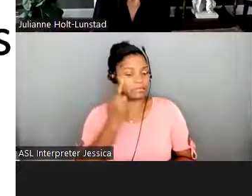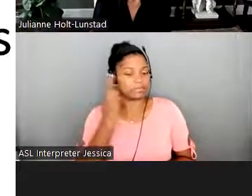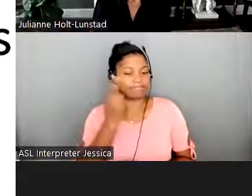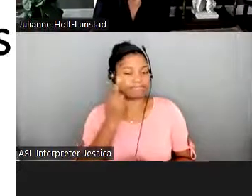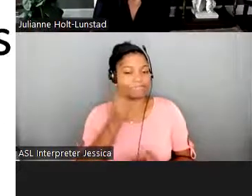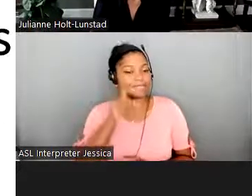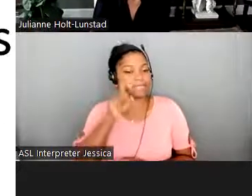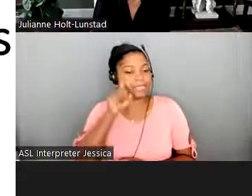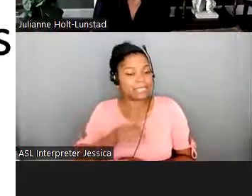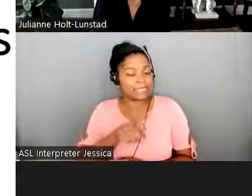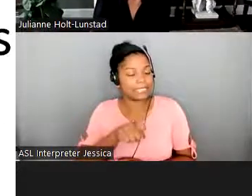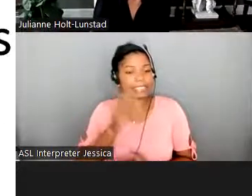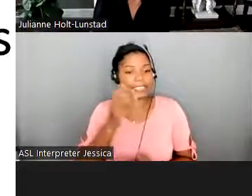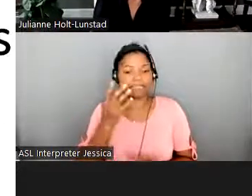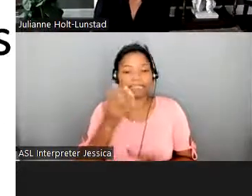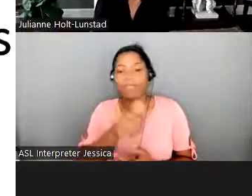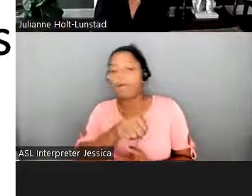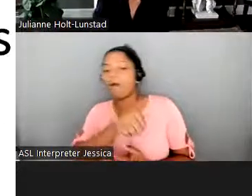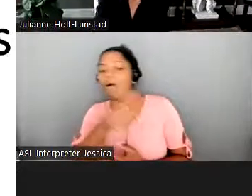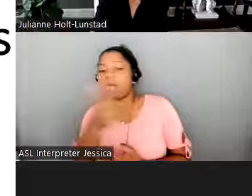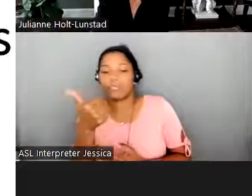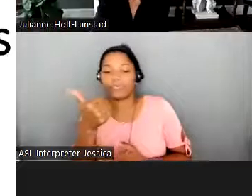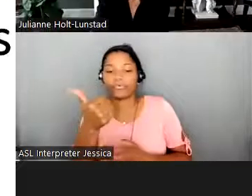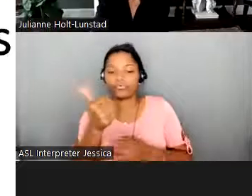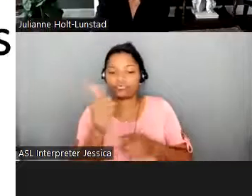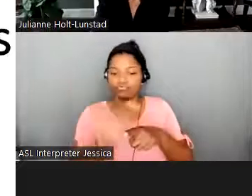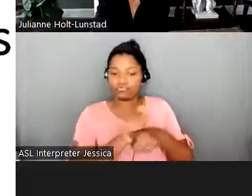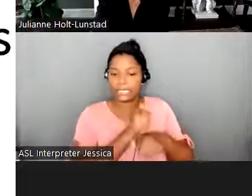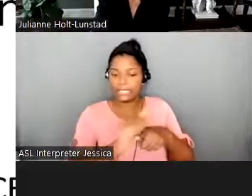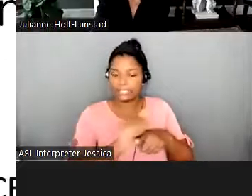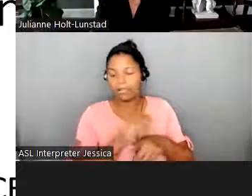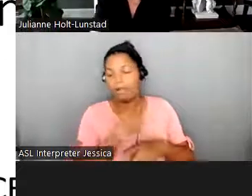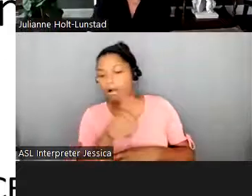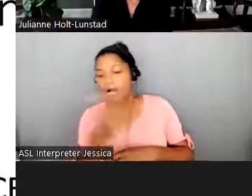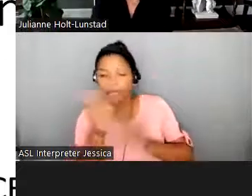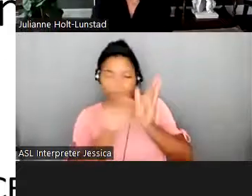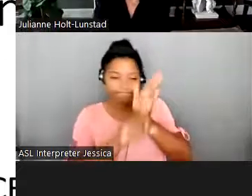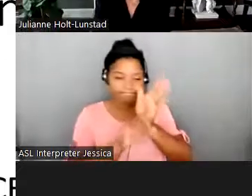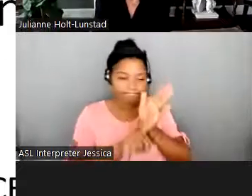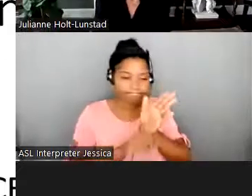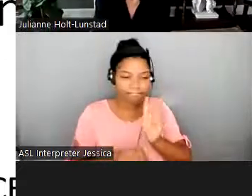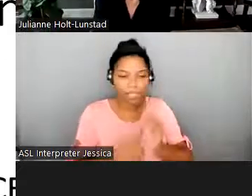future large-scale randomized controlled trials.